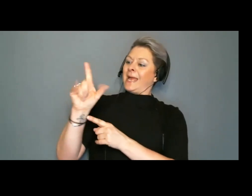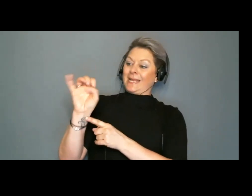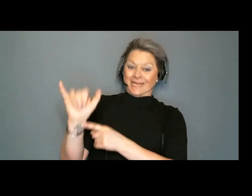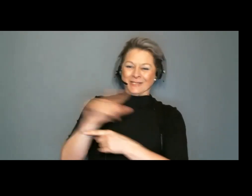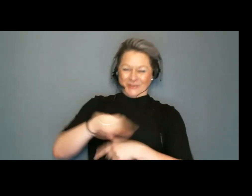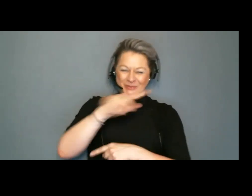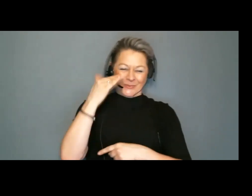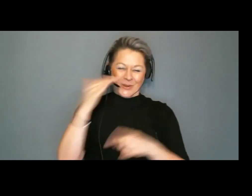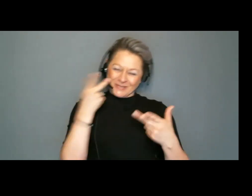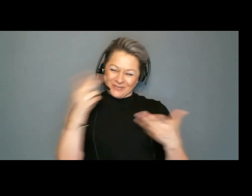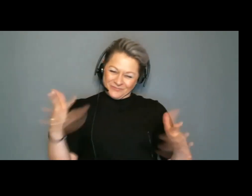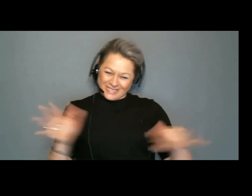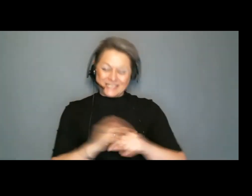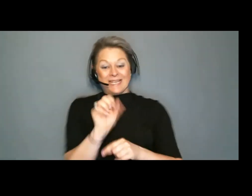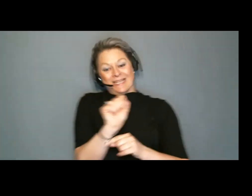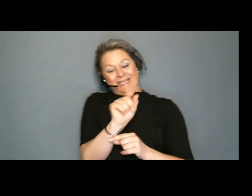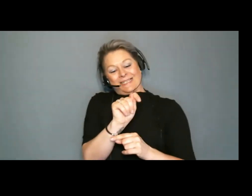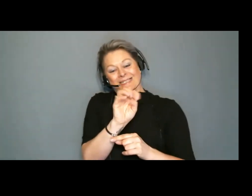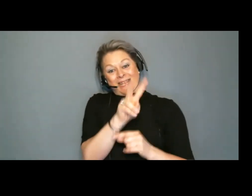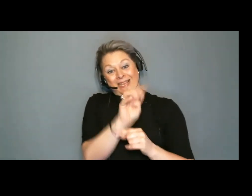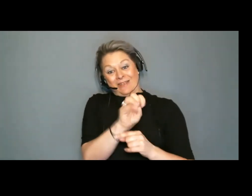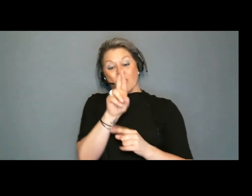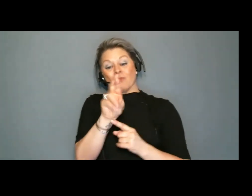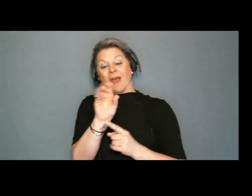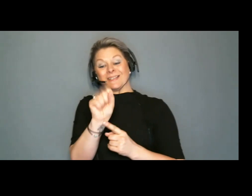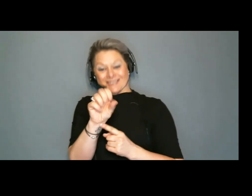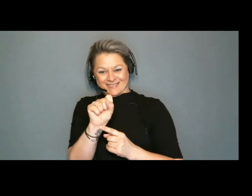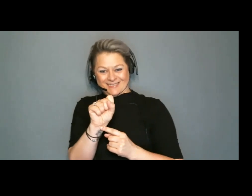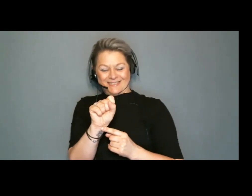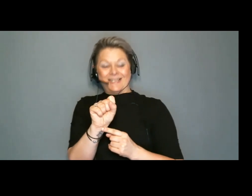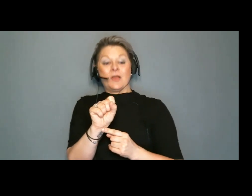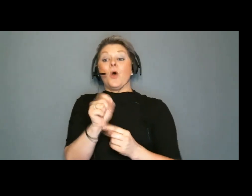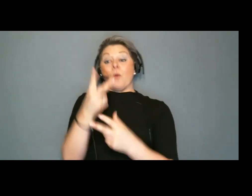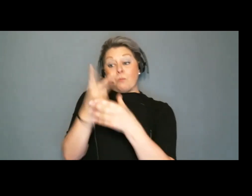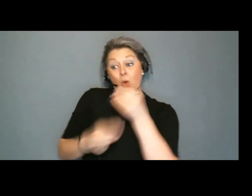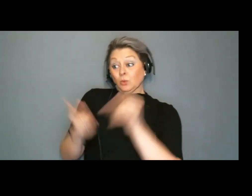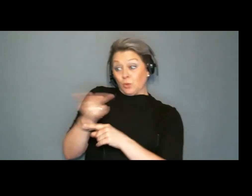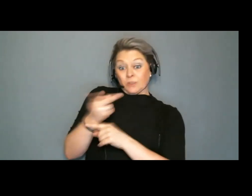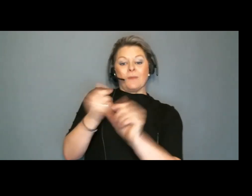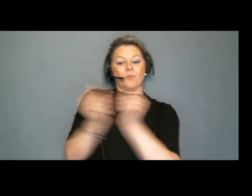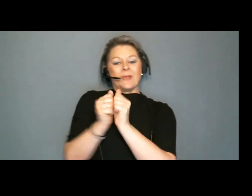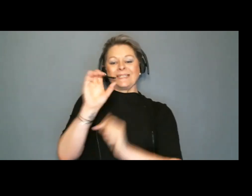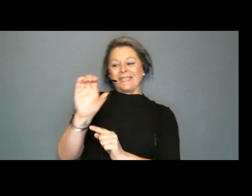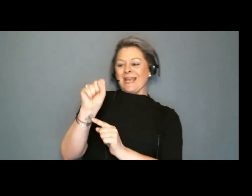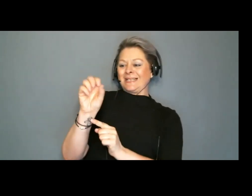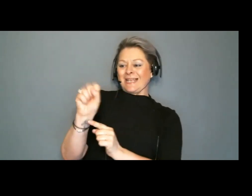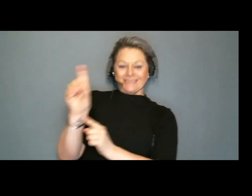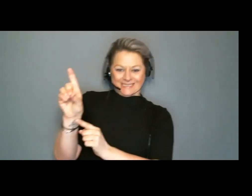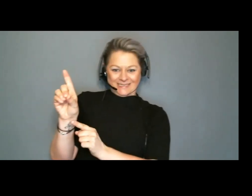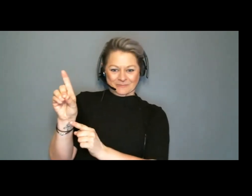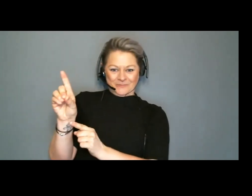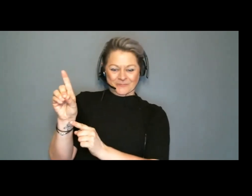and Steve Ross. And they are with the Department of Children, Seniors, and Social